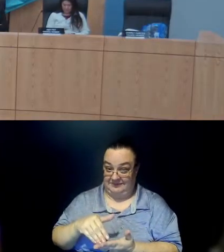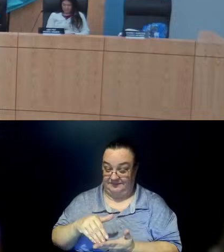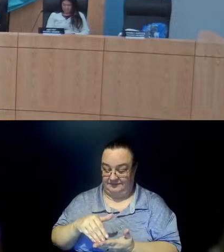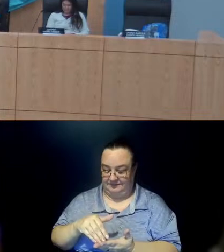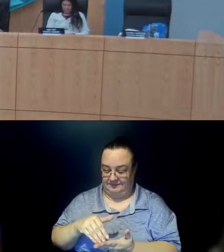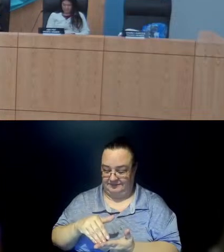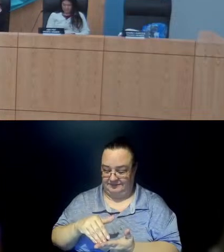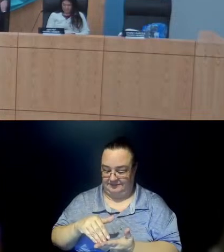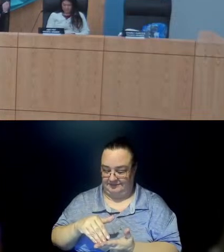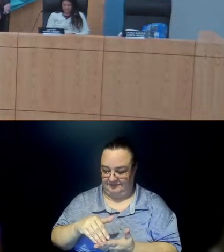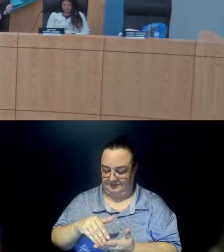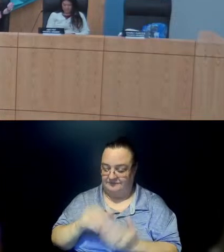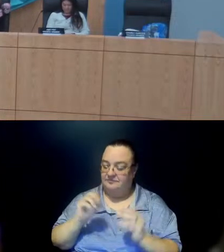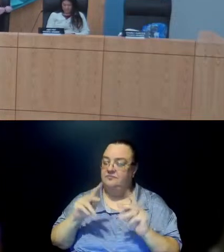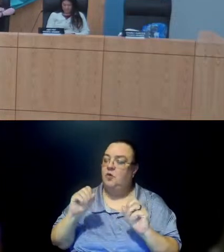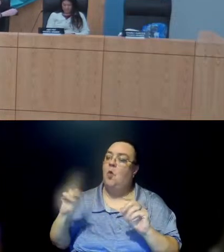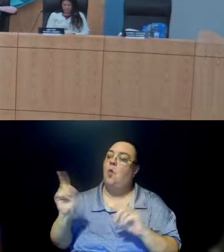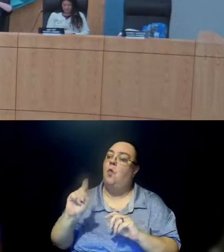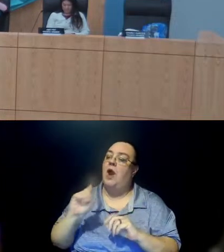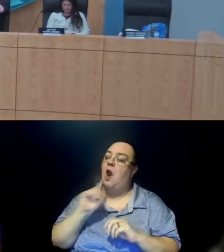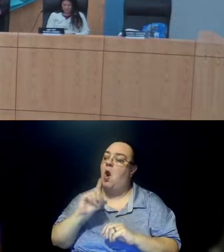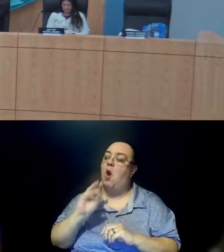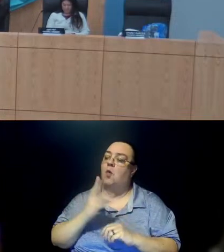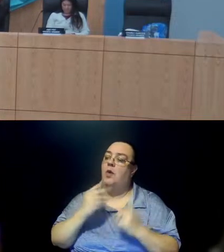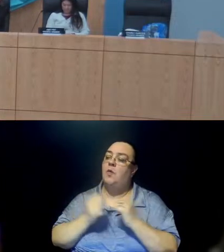yes, So so where do you think we are on the